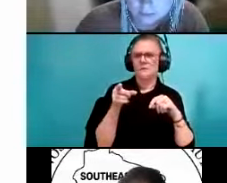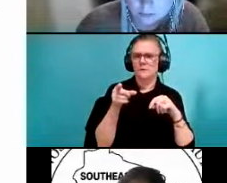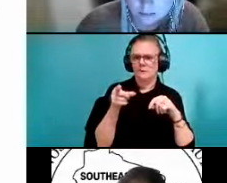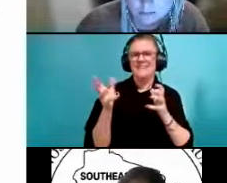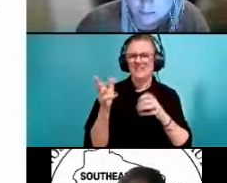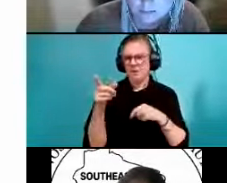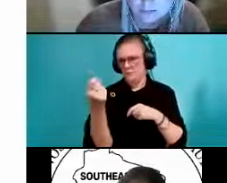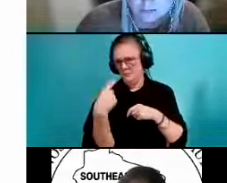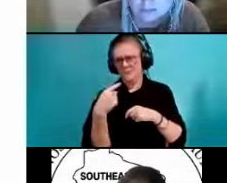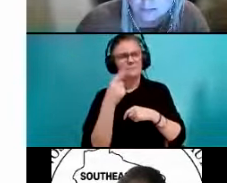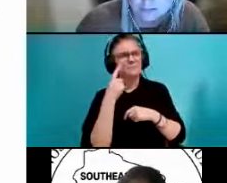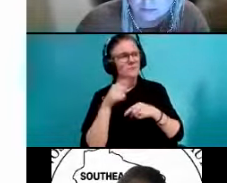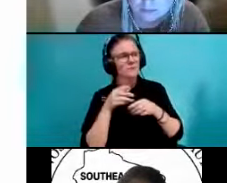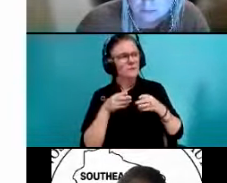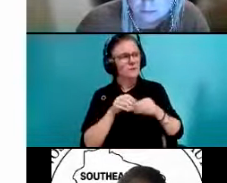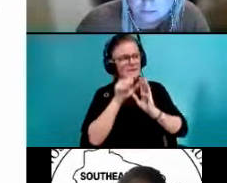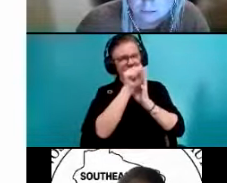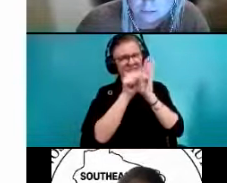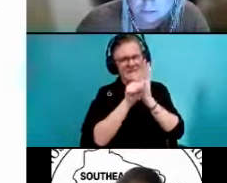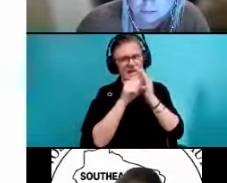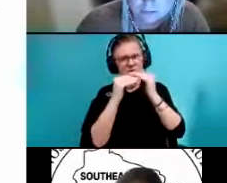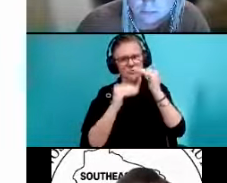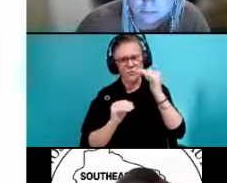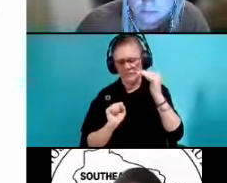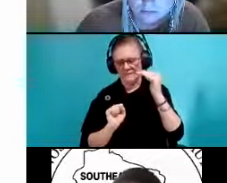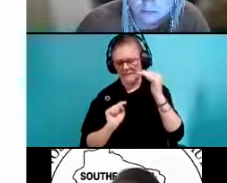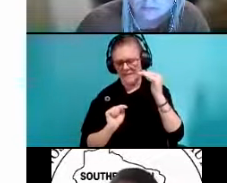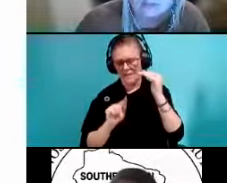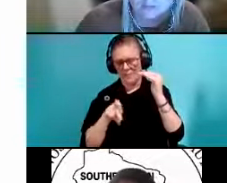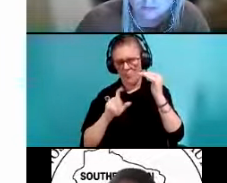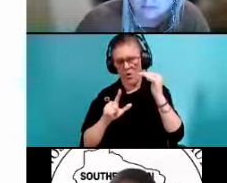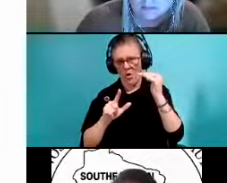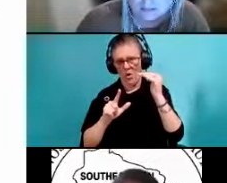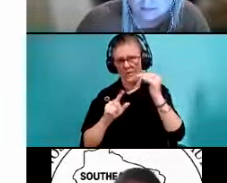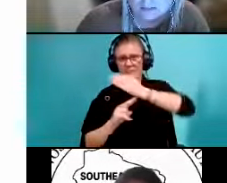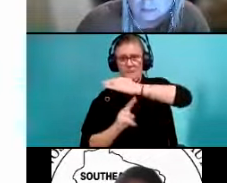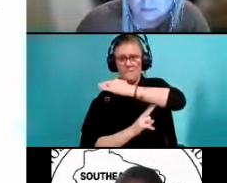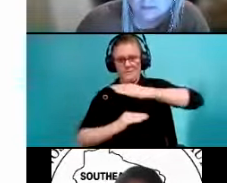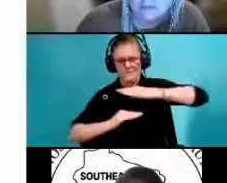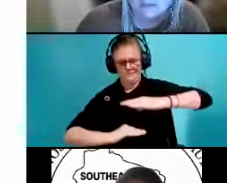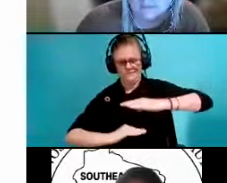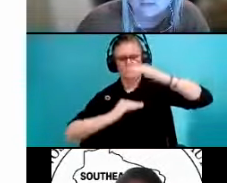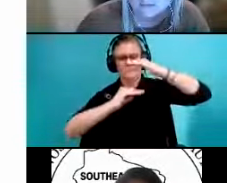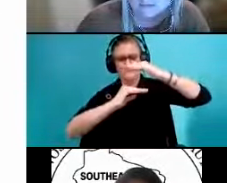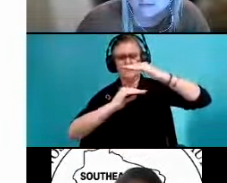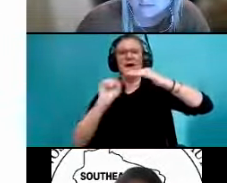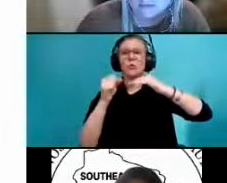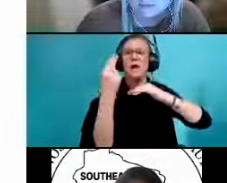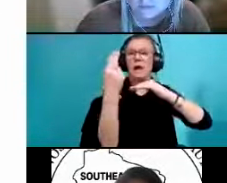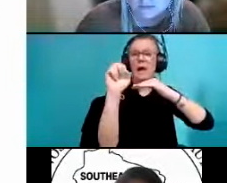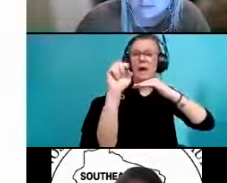chat about the stretch from State to St. Paul, just north of the viaduct. That is an interesting stretch. So between Highland